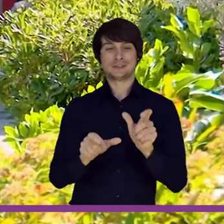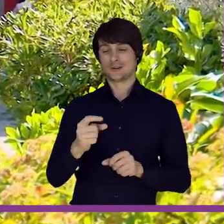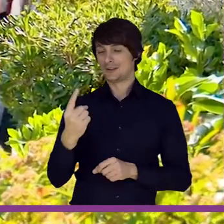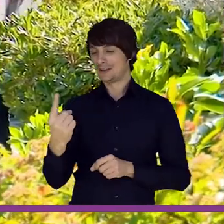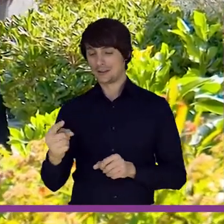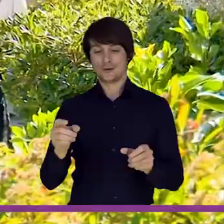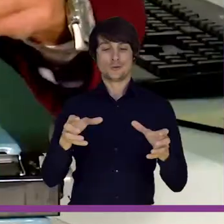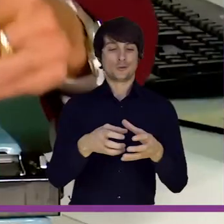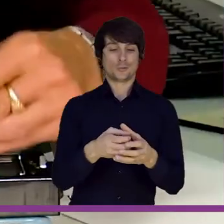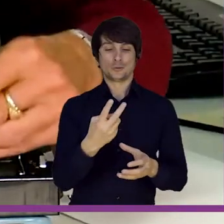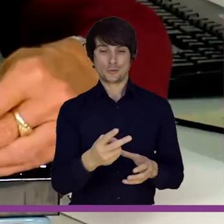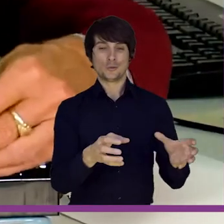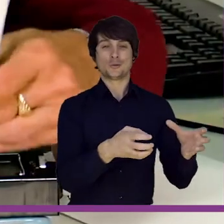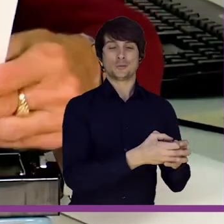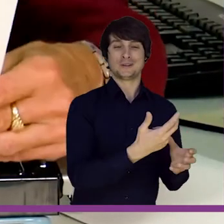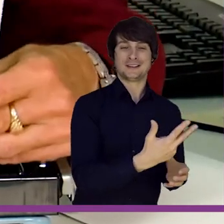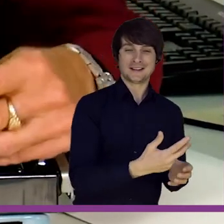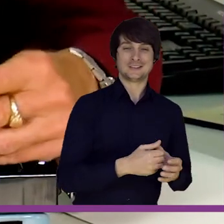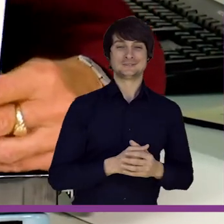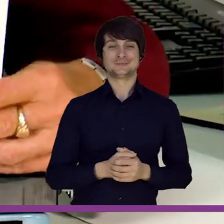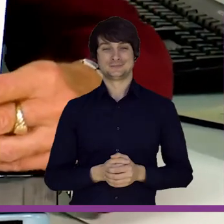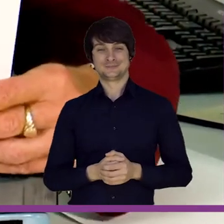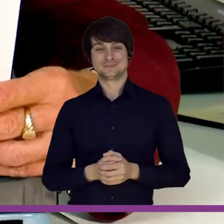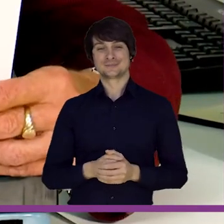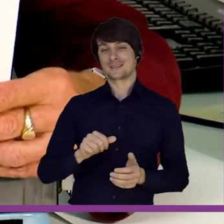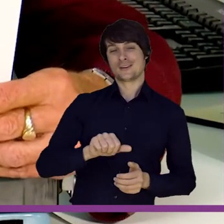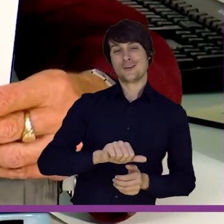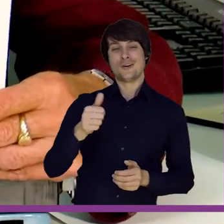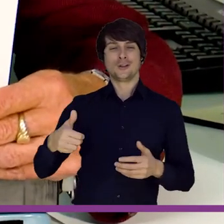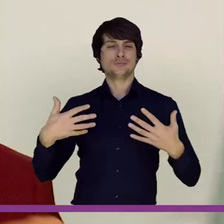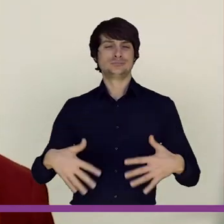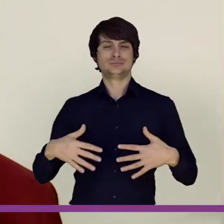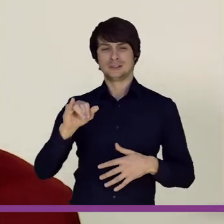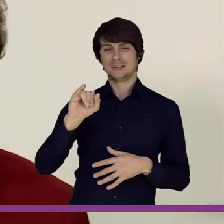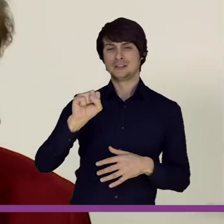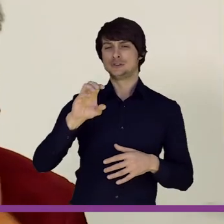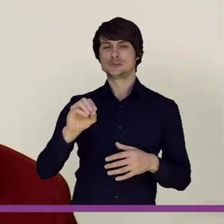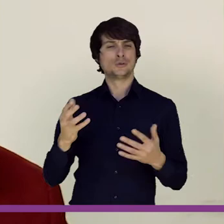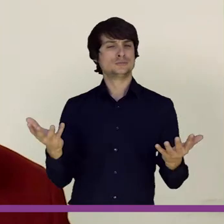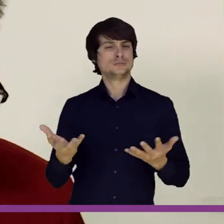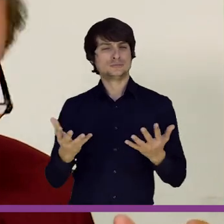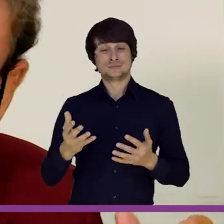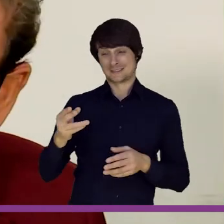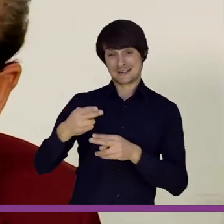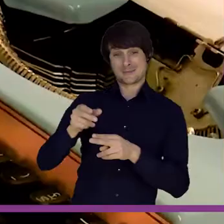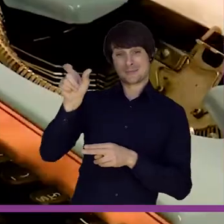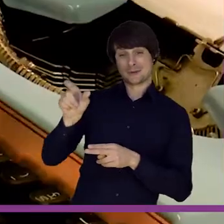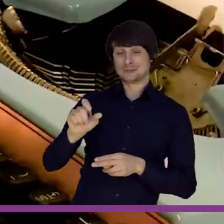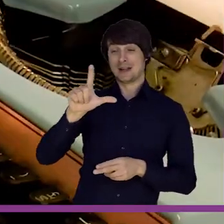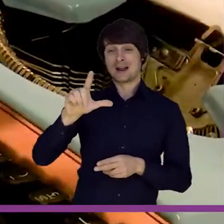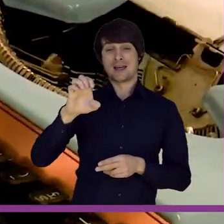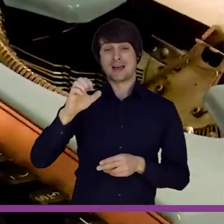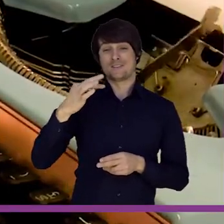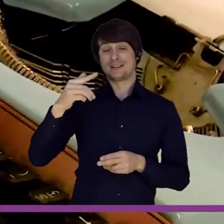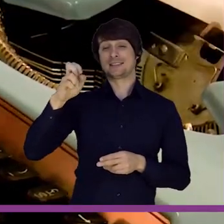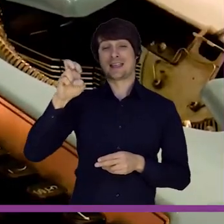song, where each song has its own melody and uniqueness. Other name that has given life to polyphony with its